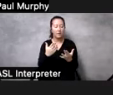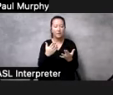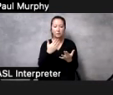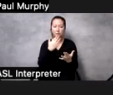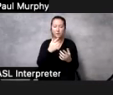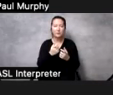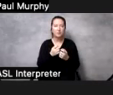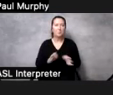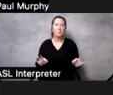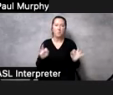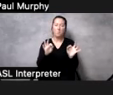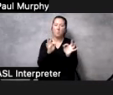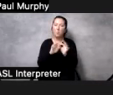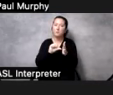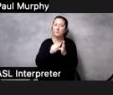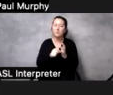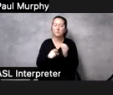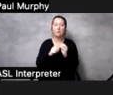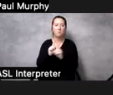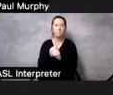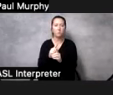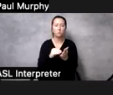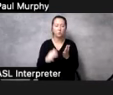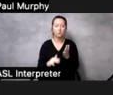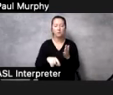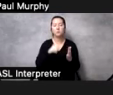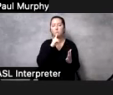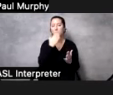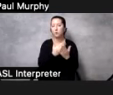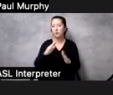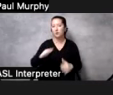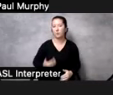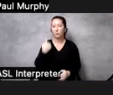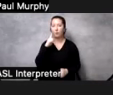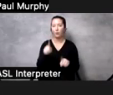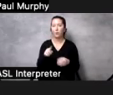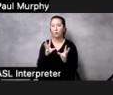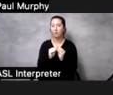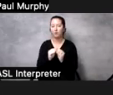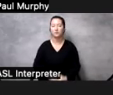mentoring students are a really nice introduction to attending conferences.